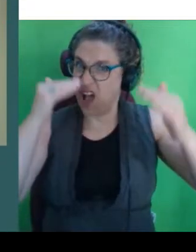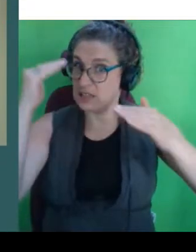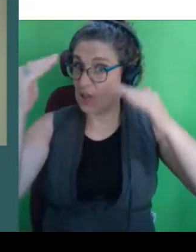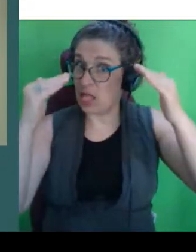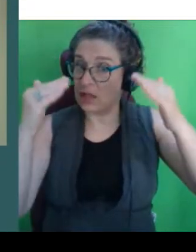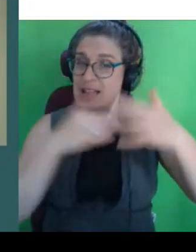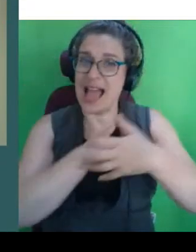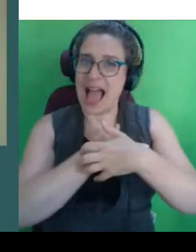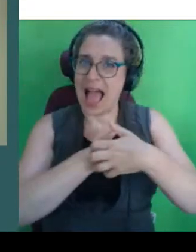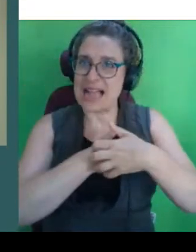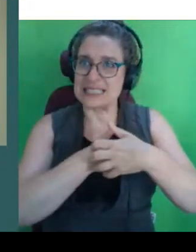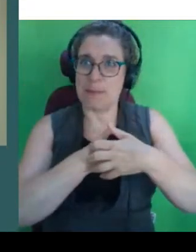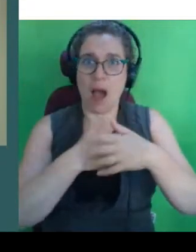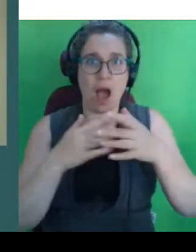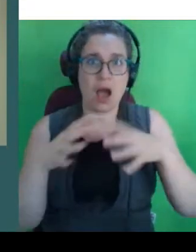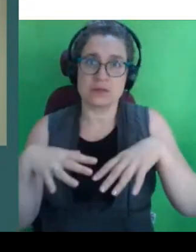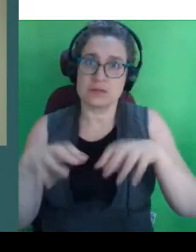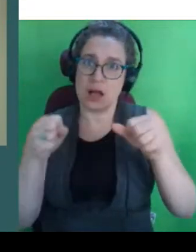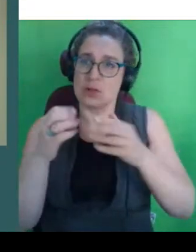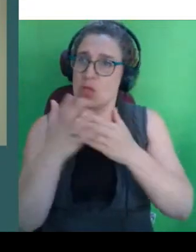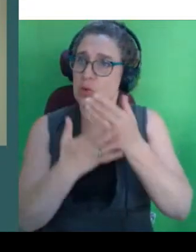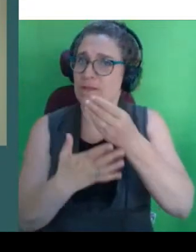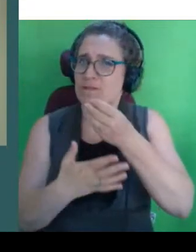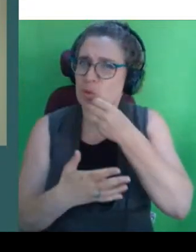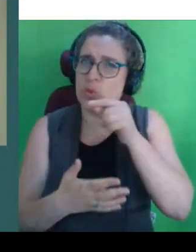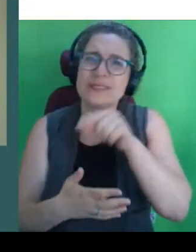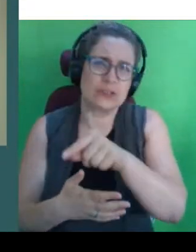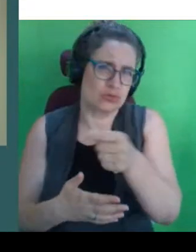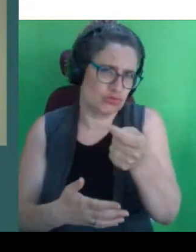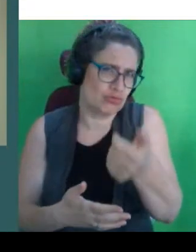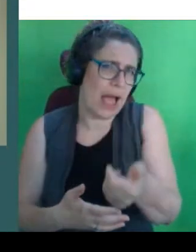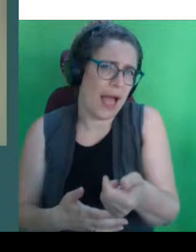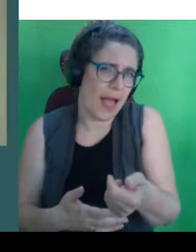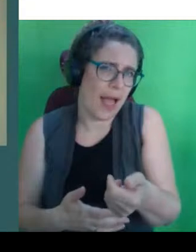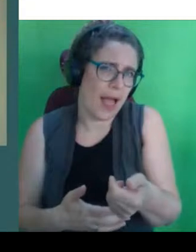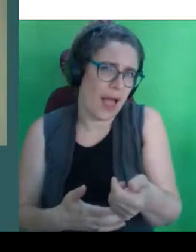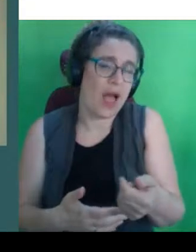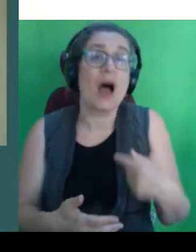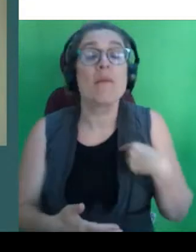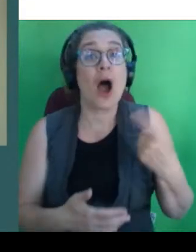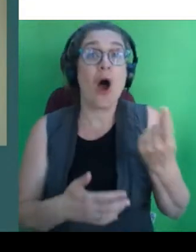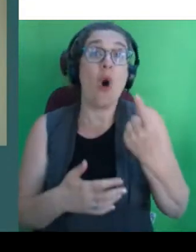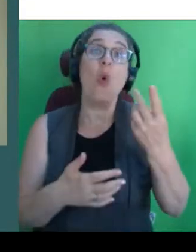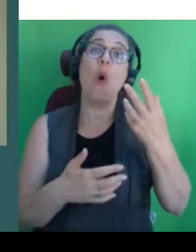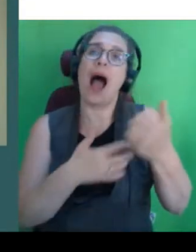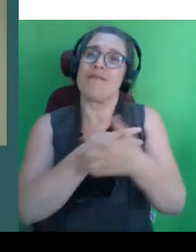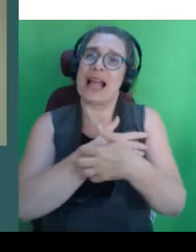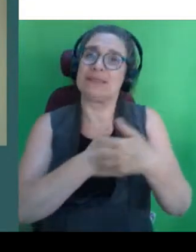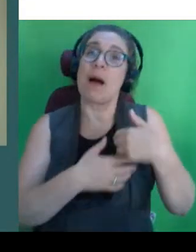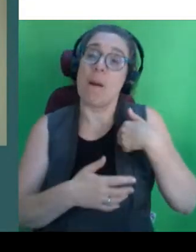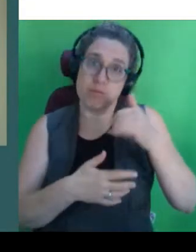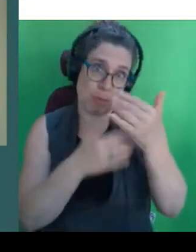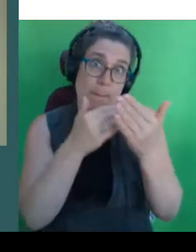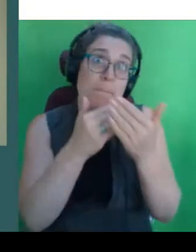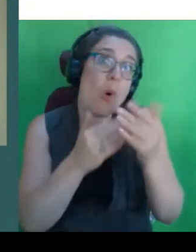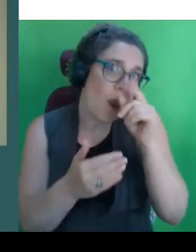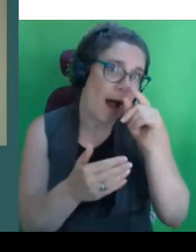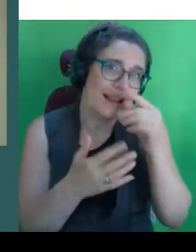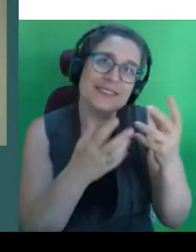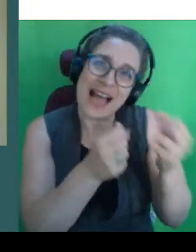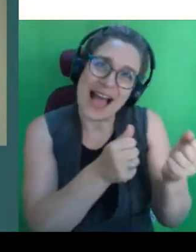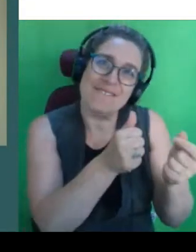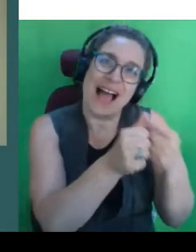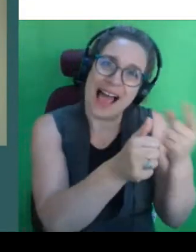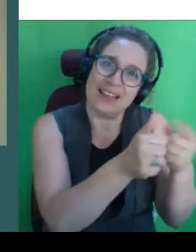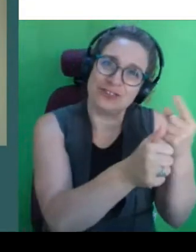by foods. Of course, people with eczema are more likely to have allergies, but they have allergies and they have eczema.